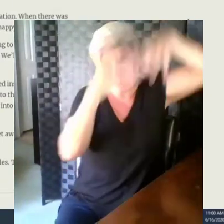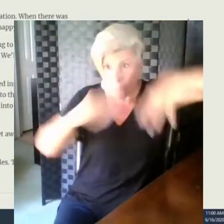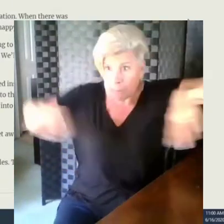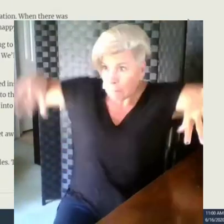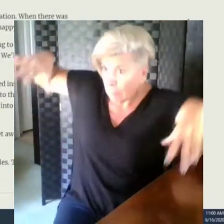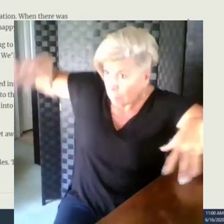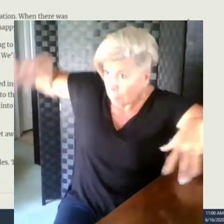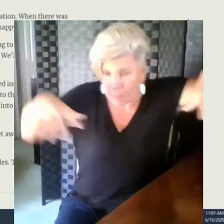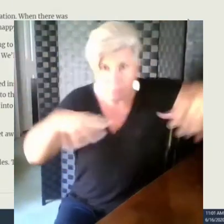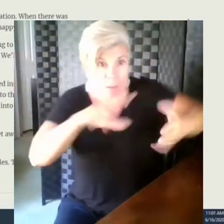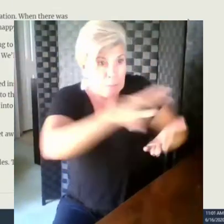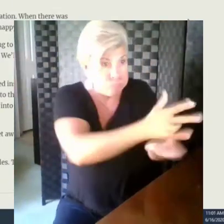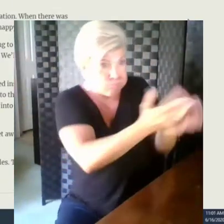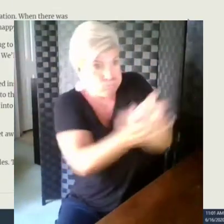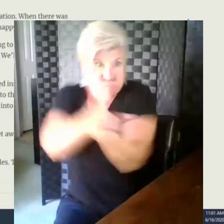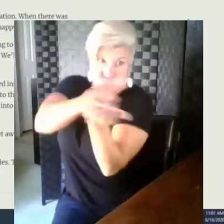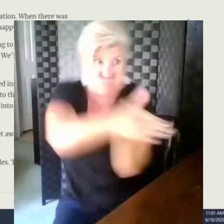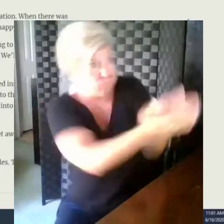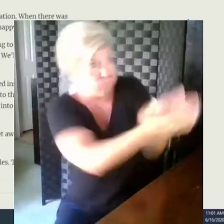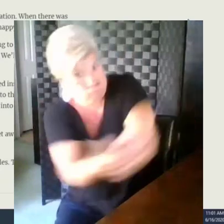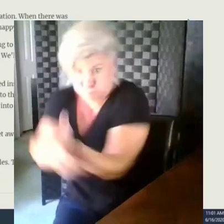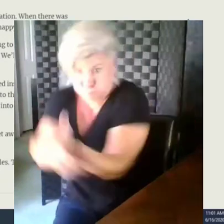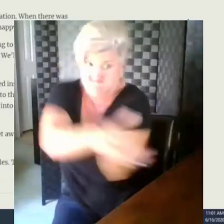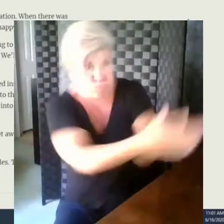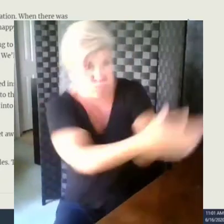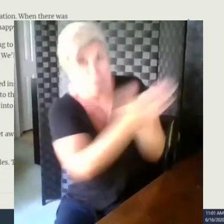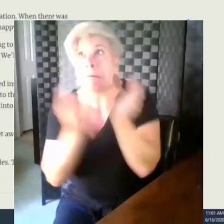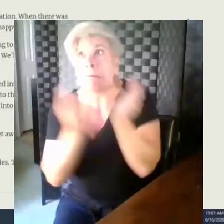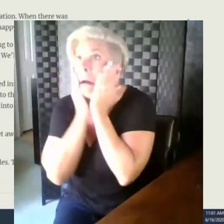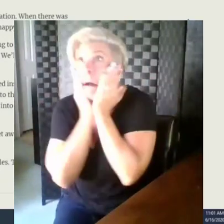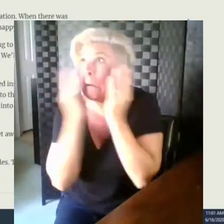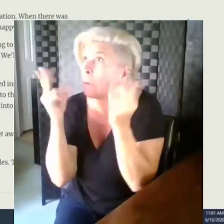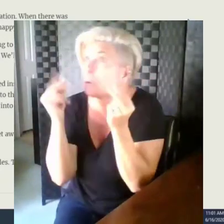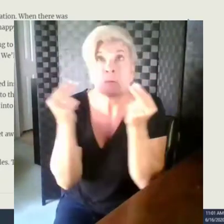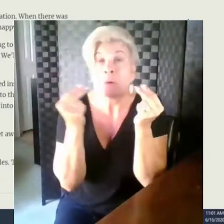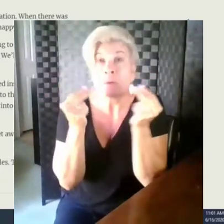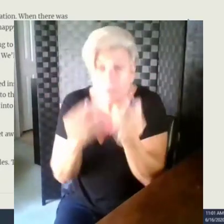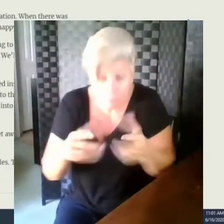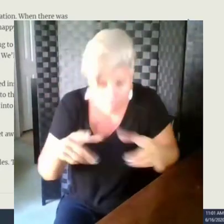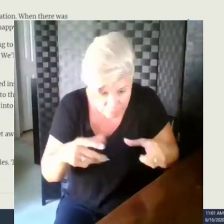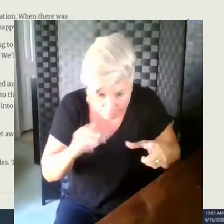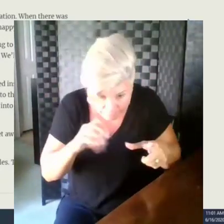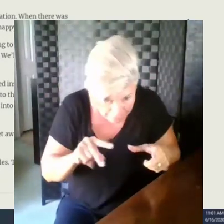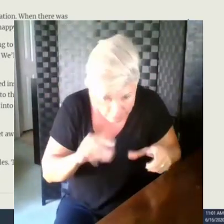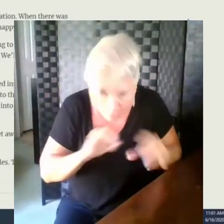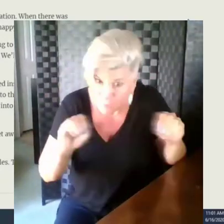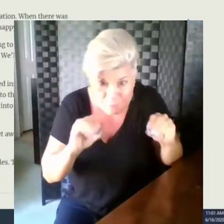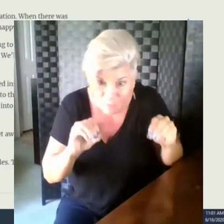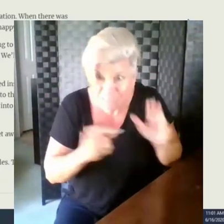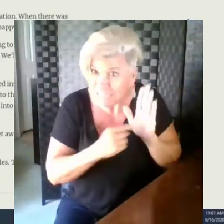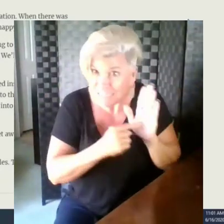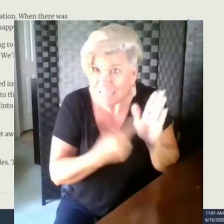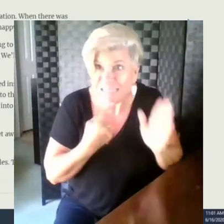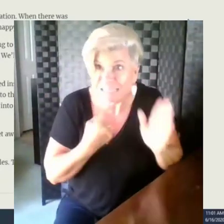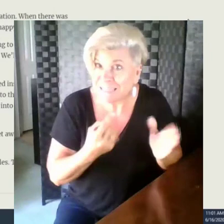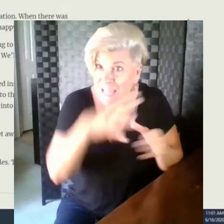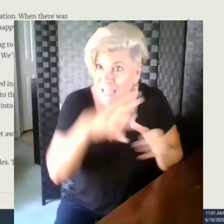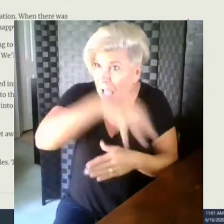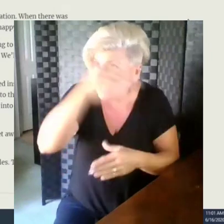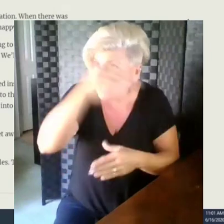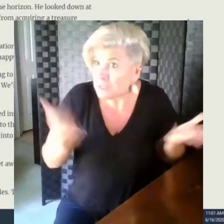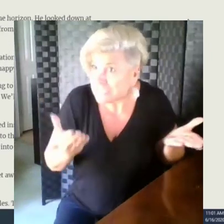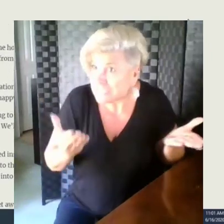tipped over. Redbeard quickly tried to think of a plan. The map hadn't said anything about a giant